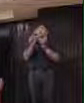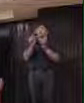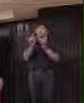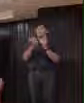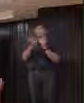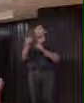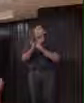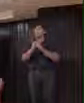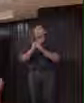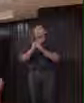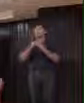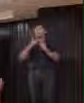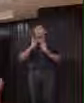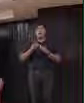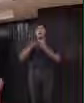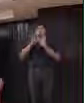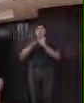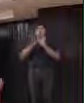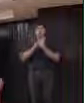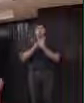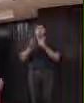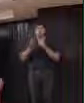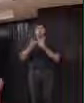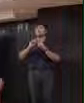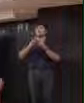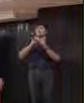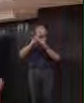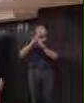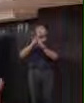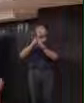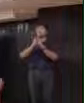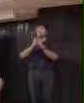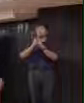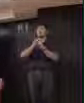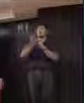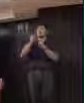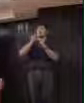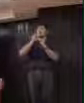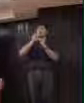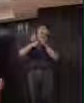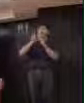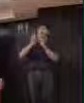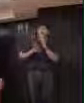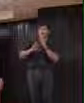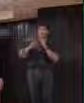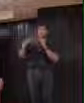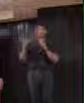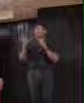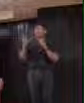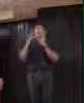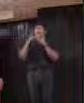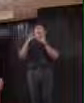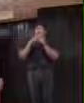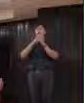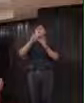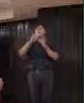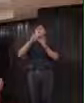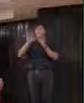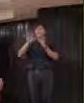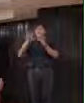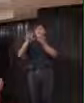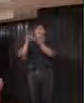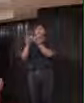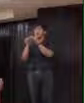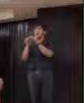different legal as well as an administrative perspective. And actually, historically, if I may say, that Article 35A, which we were talking